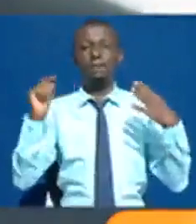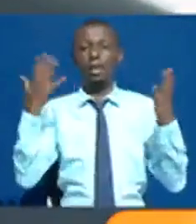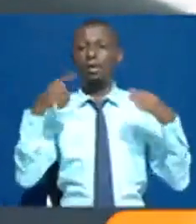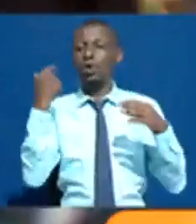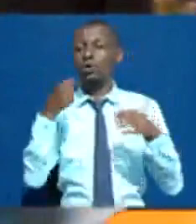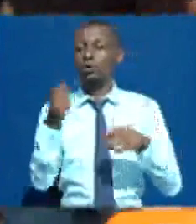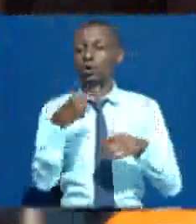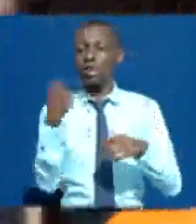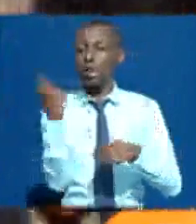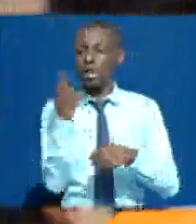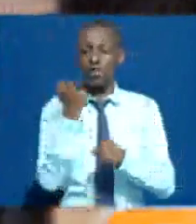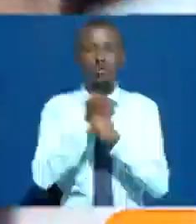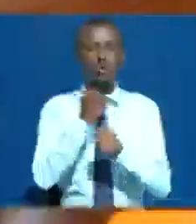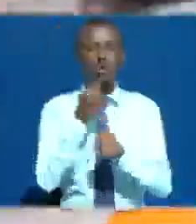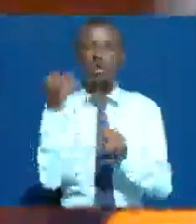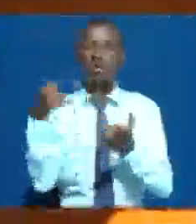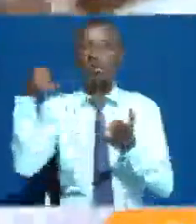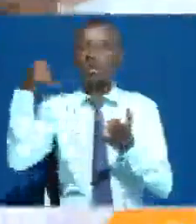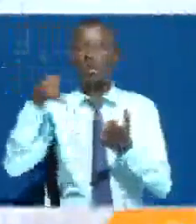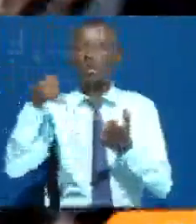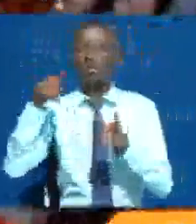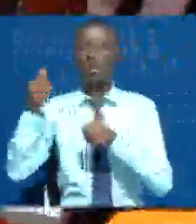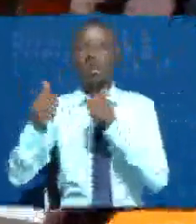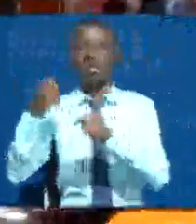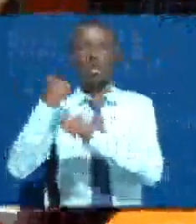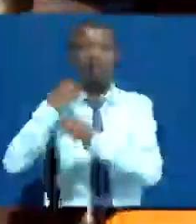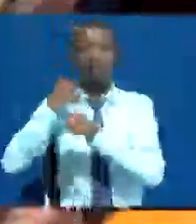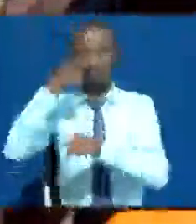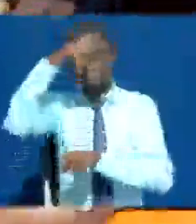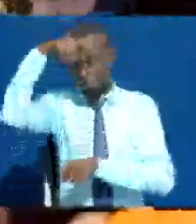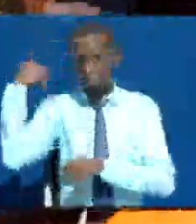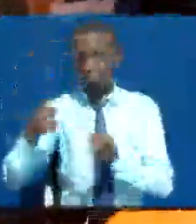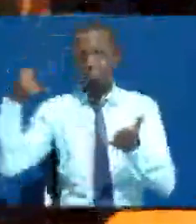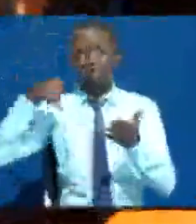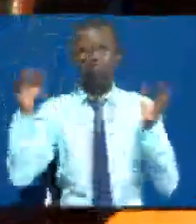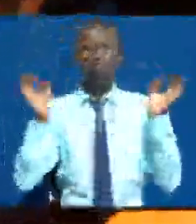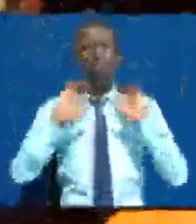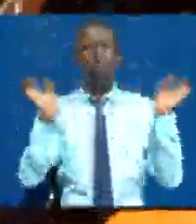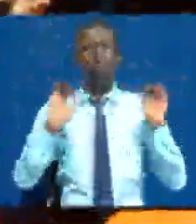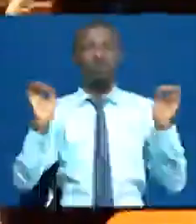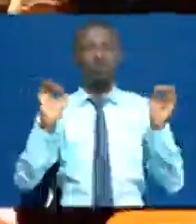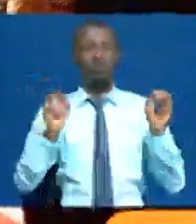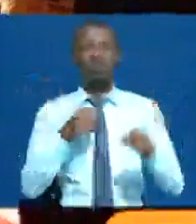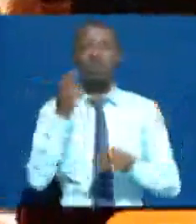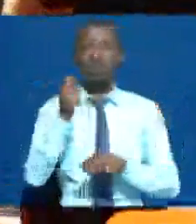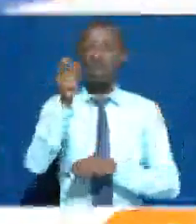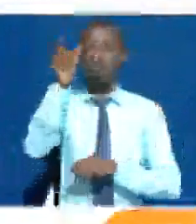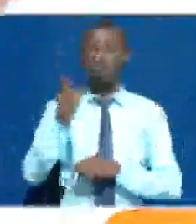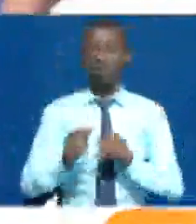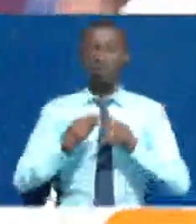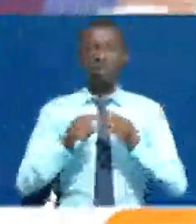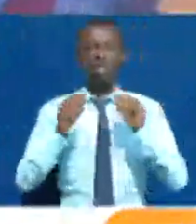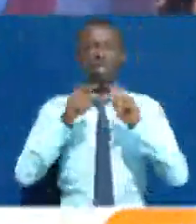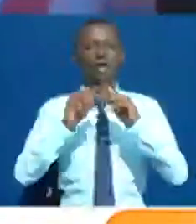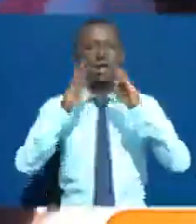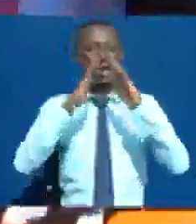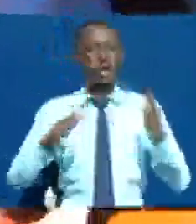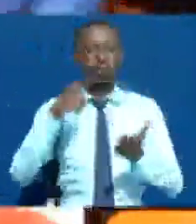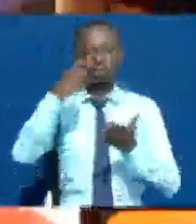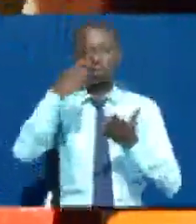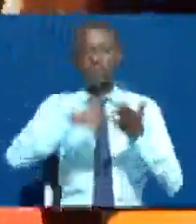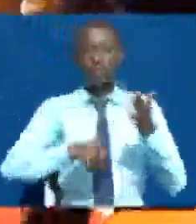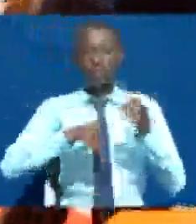and excluded those working in the informal sector. The judges noted that the introduction of the housing tax lacked a